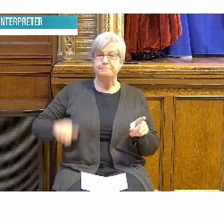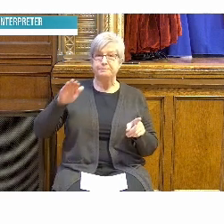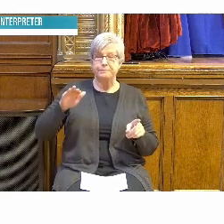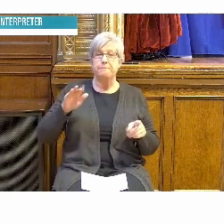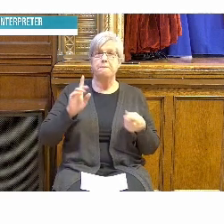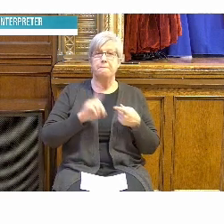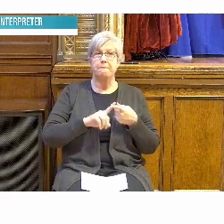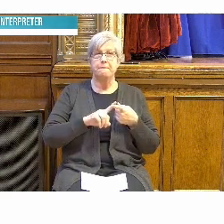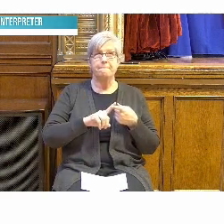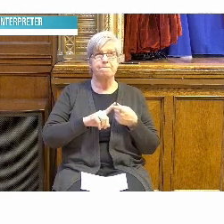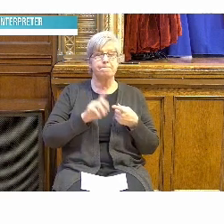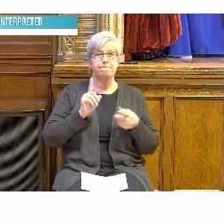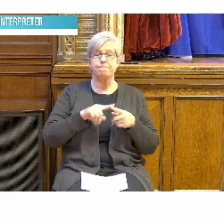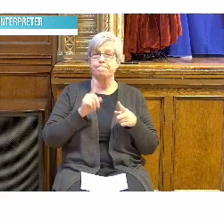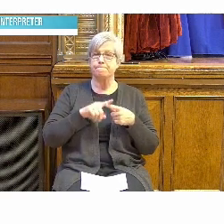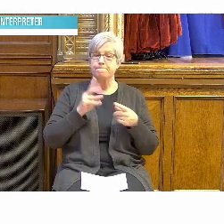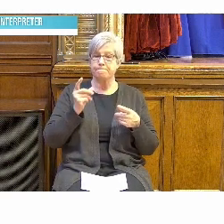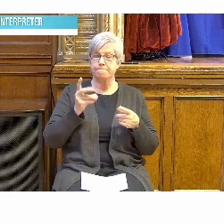Lawrence,